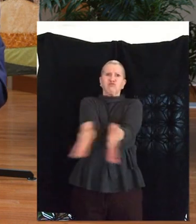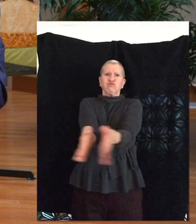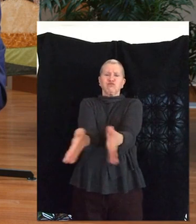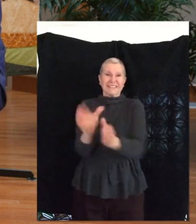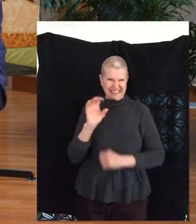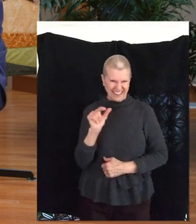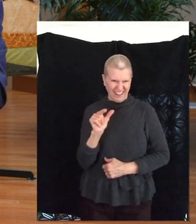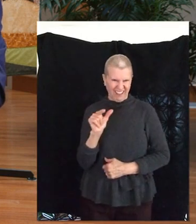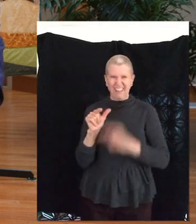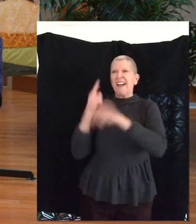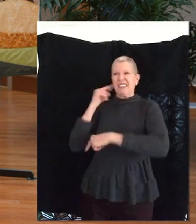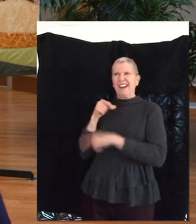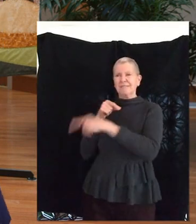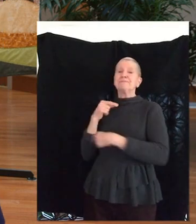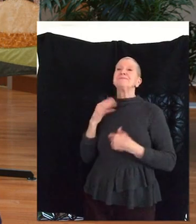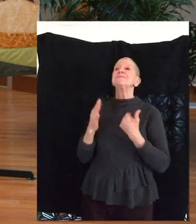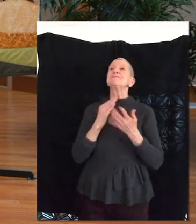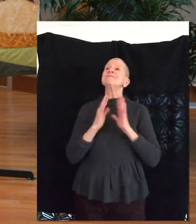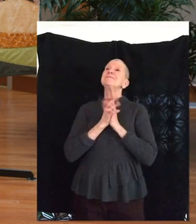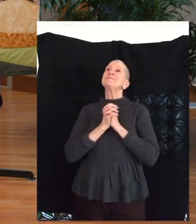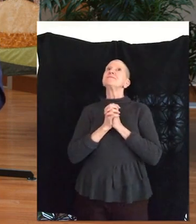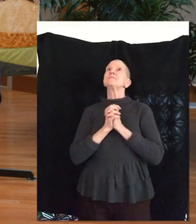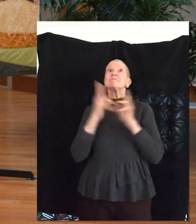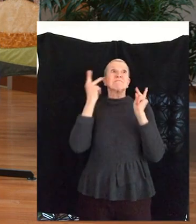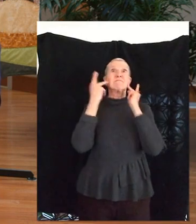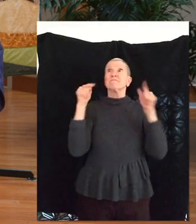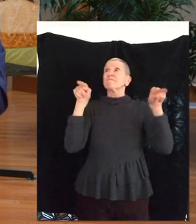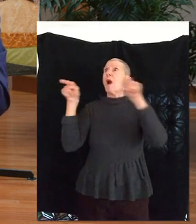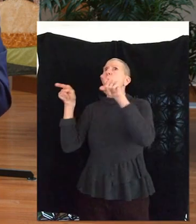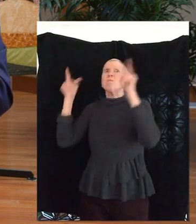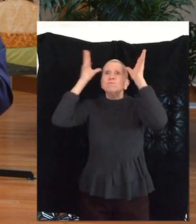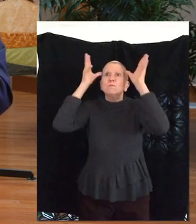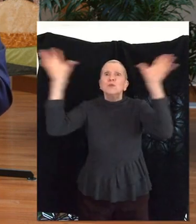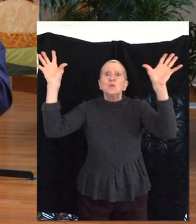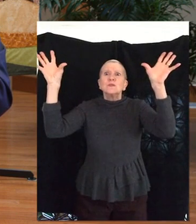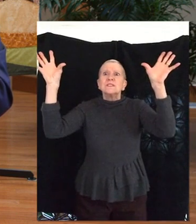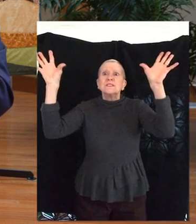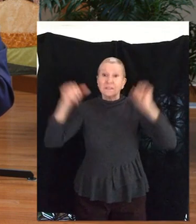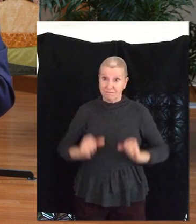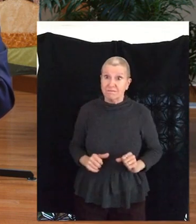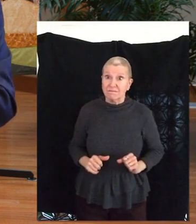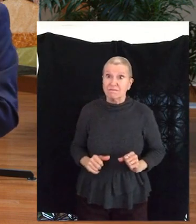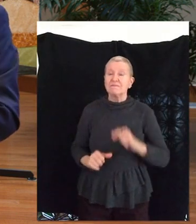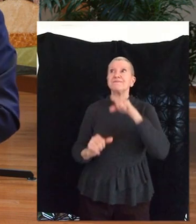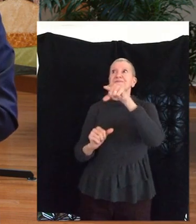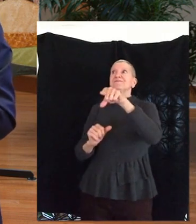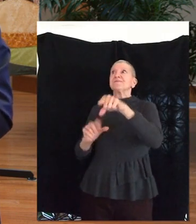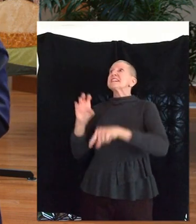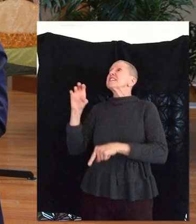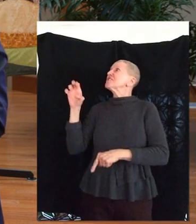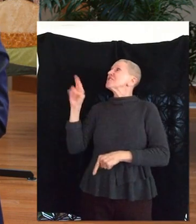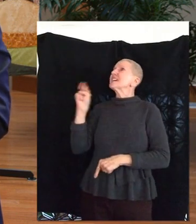is that a seal? I think so. And then they even saw a moose. And when Aaron